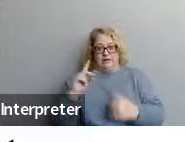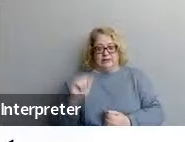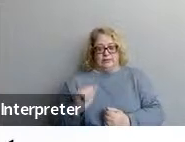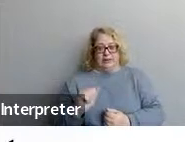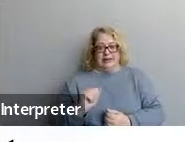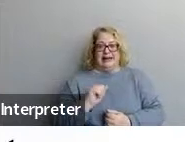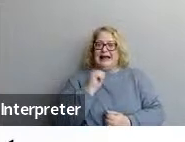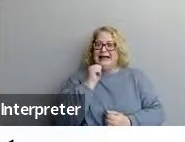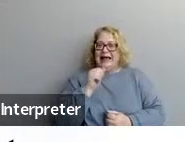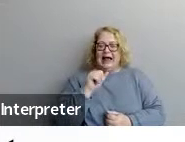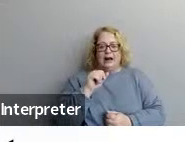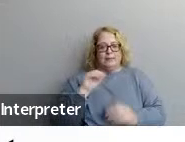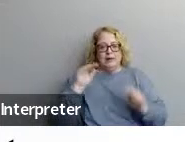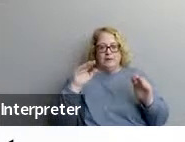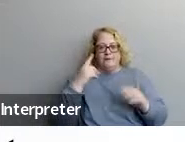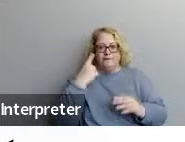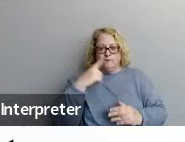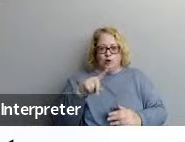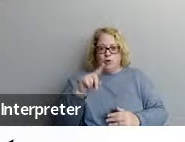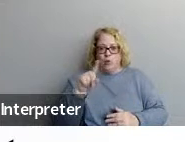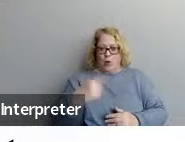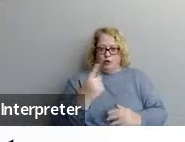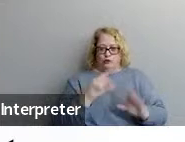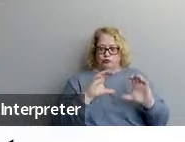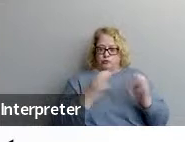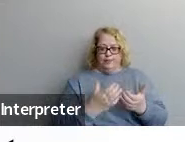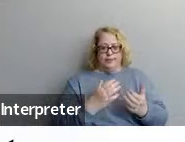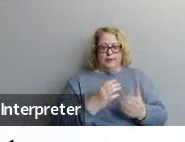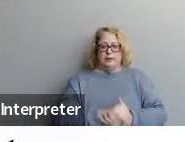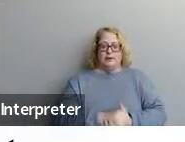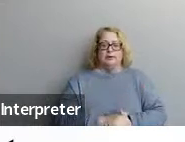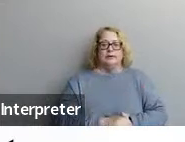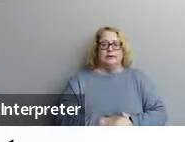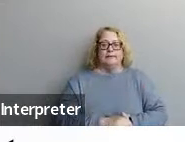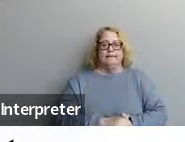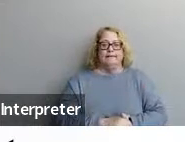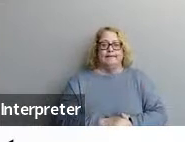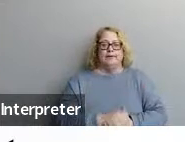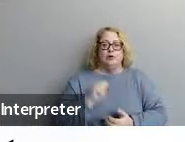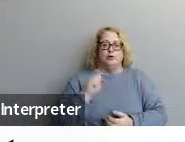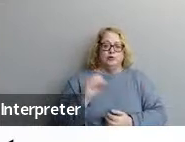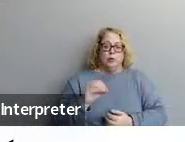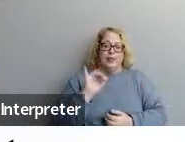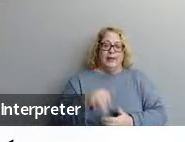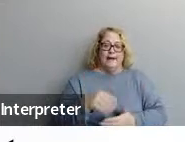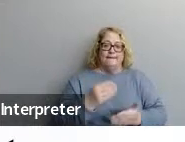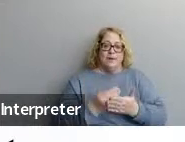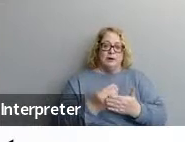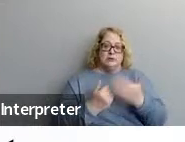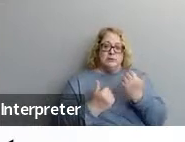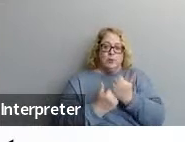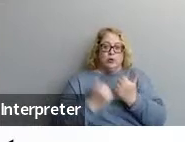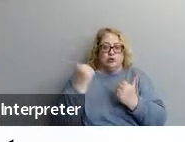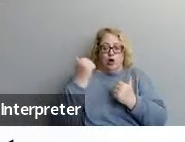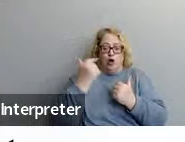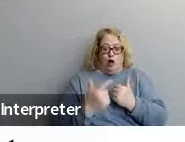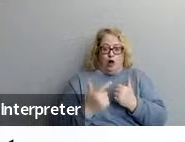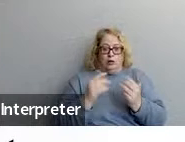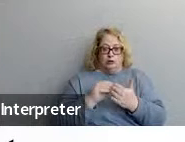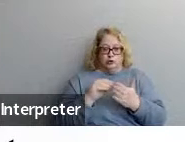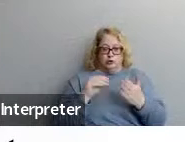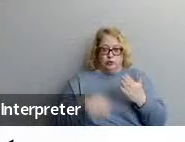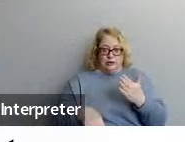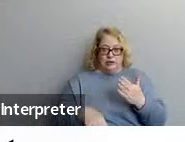serve only one group. It cannot be a standalone. And so, therefore, it supports all students, but